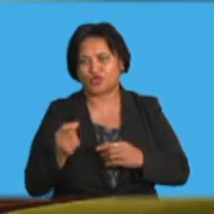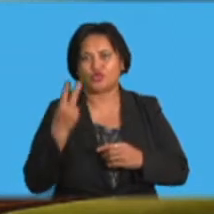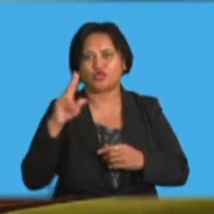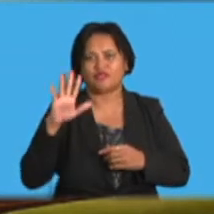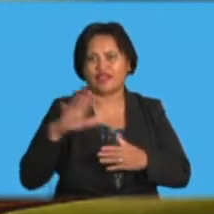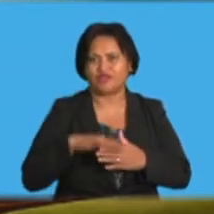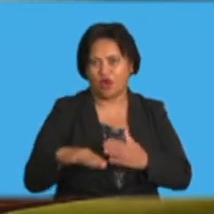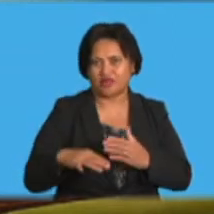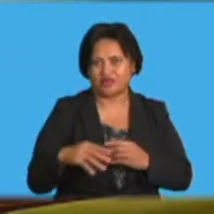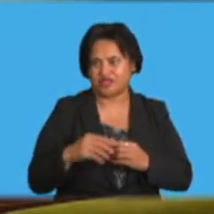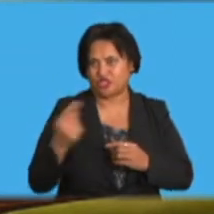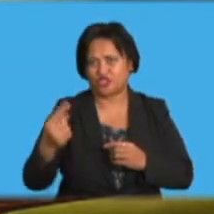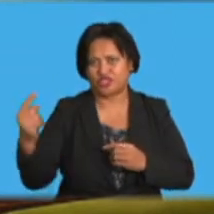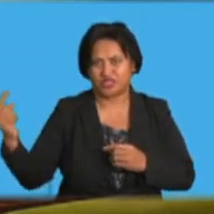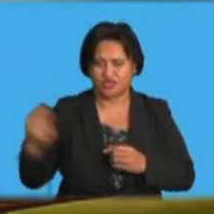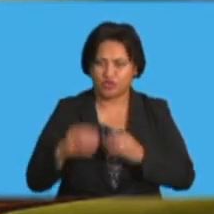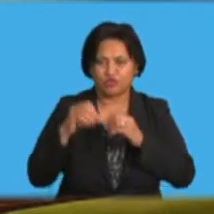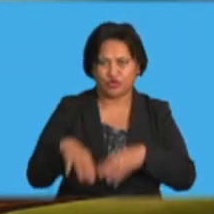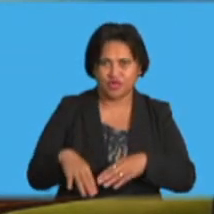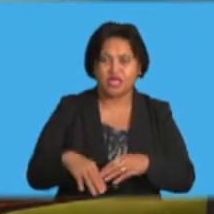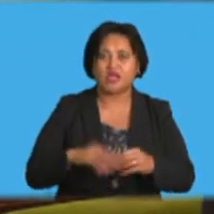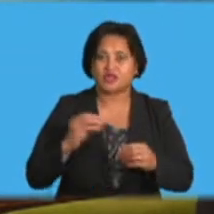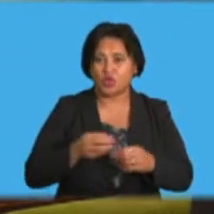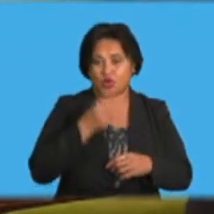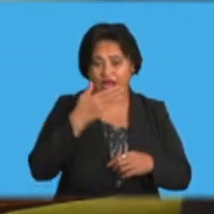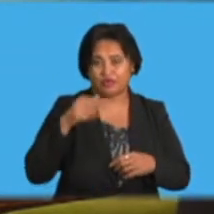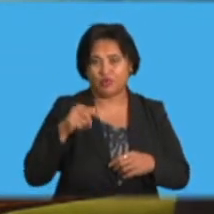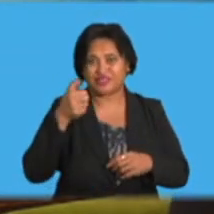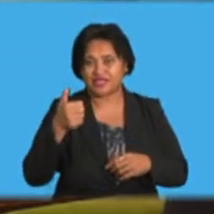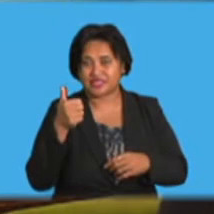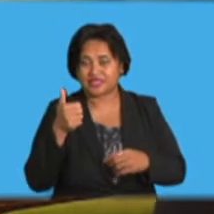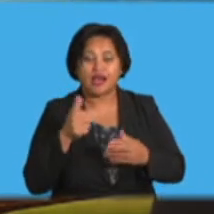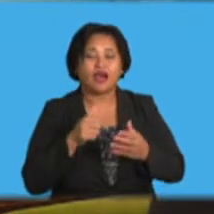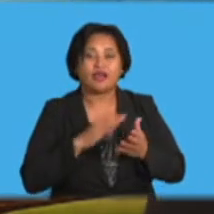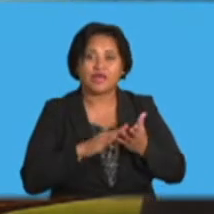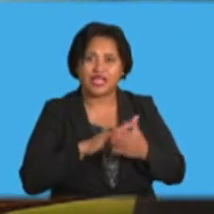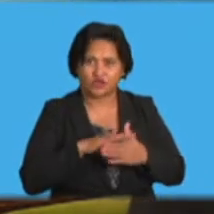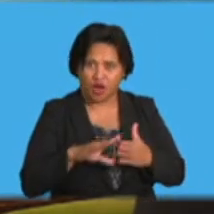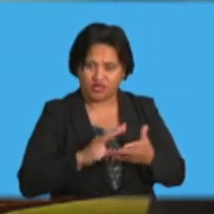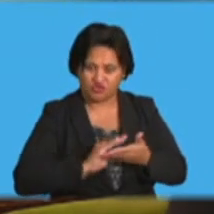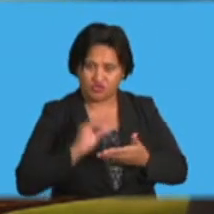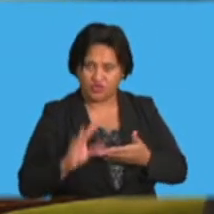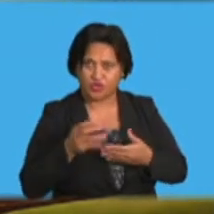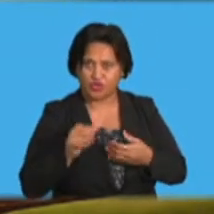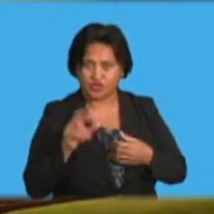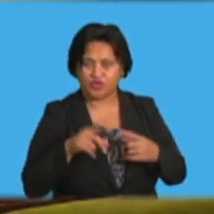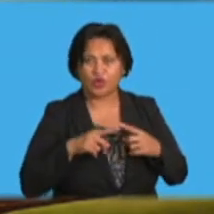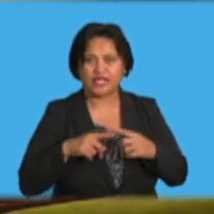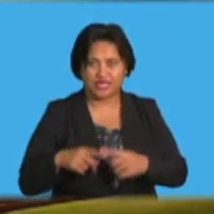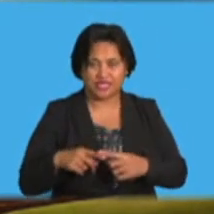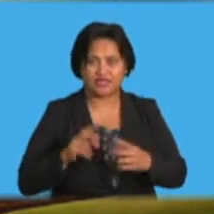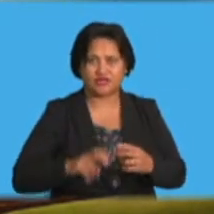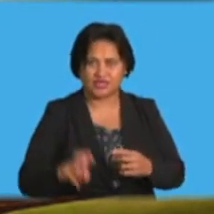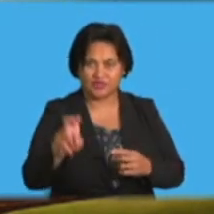Speaker. So far, Madam Speaker, government has spent $9.65 million in this assistance, and of course it has meant, as highlighted earlier on when